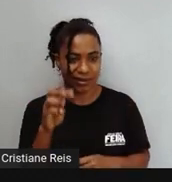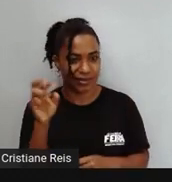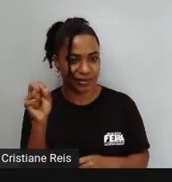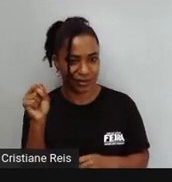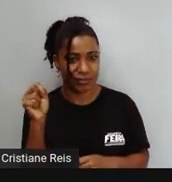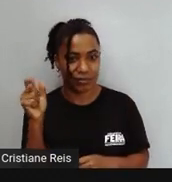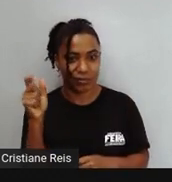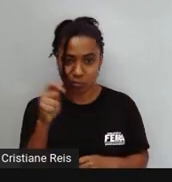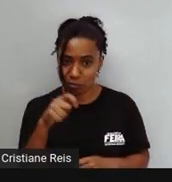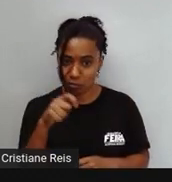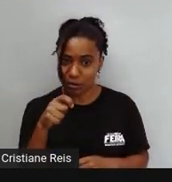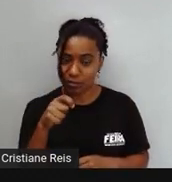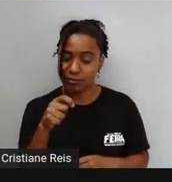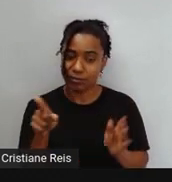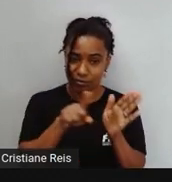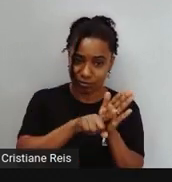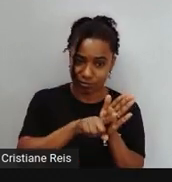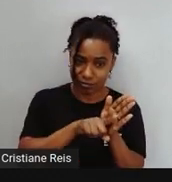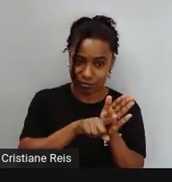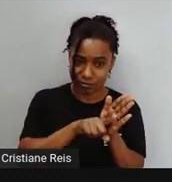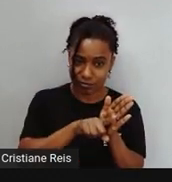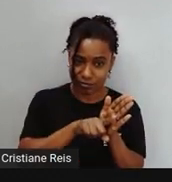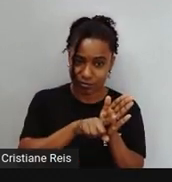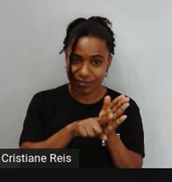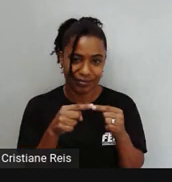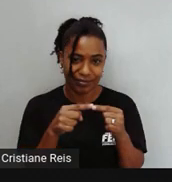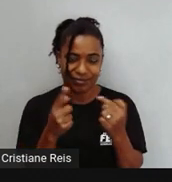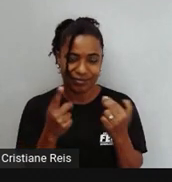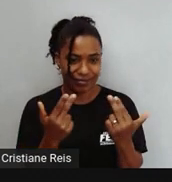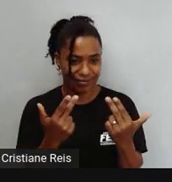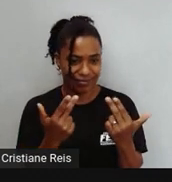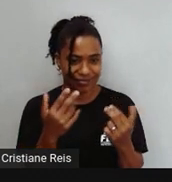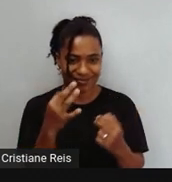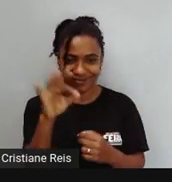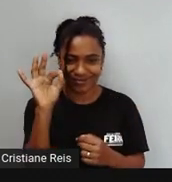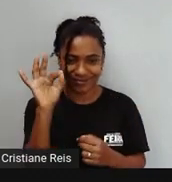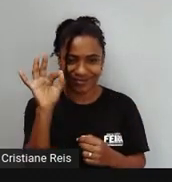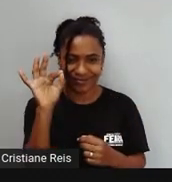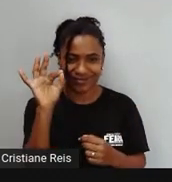minus, menos, ok? Here. Let's go.